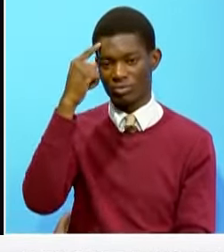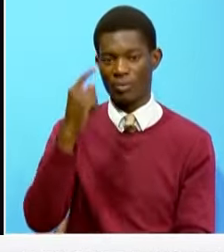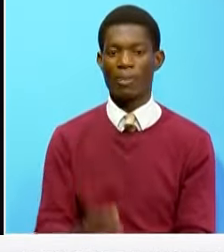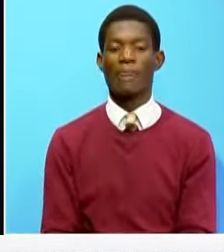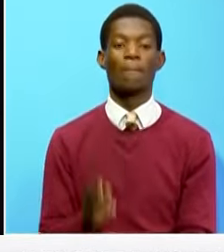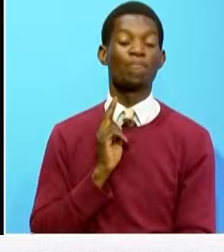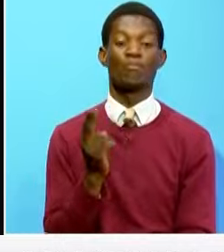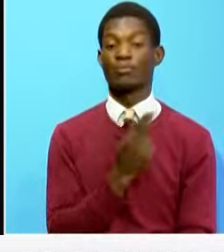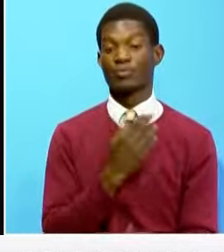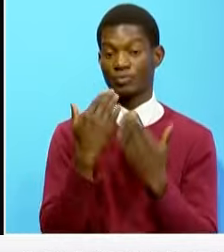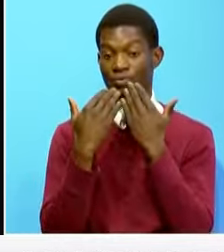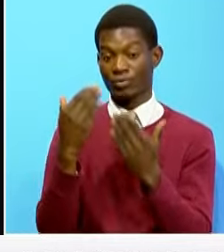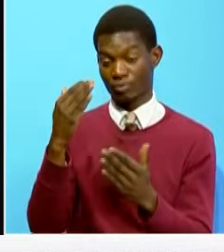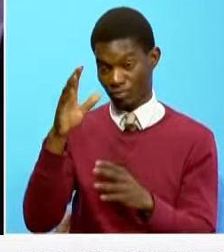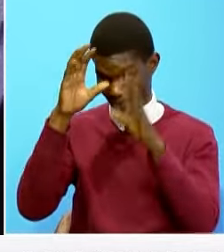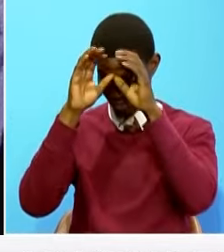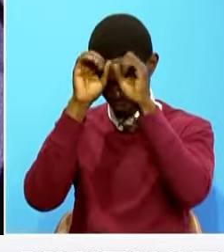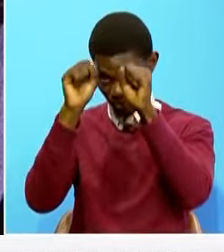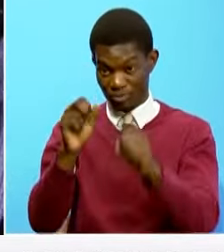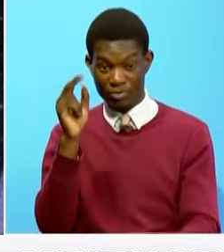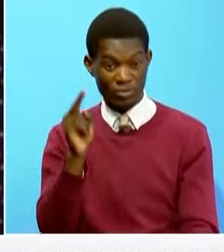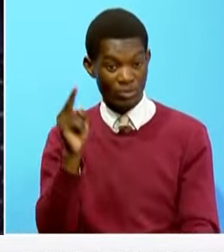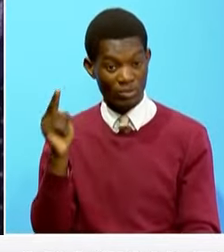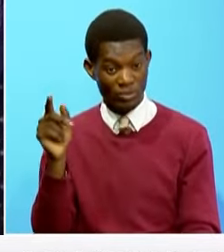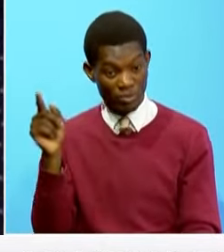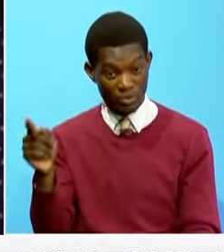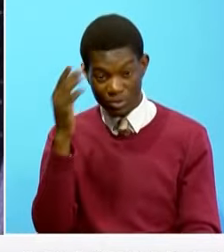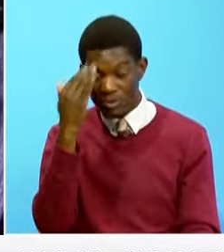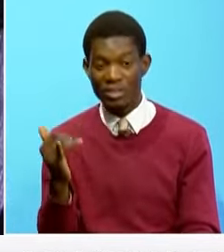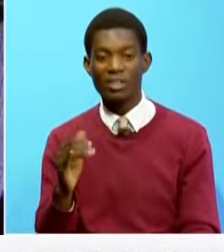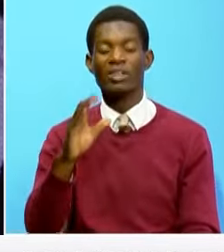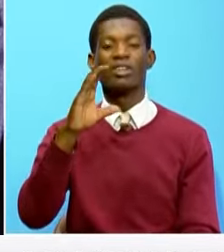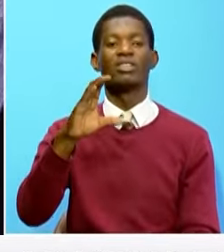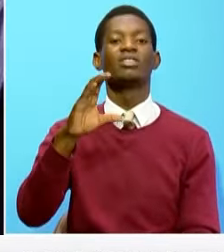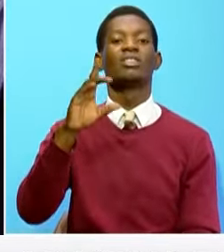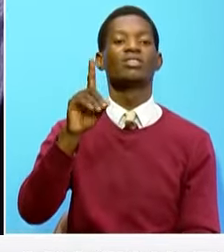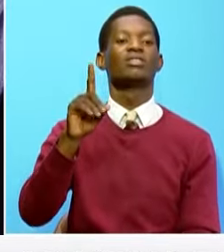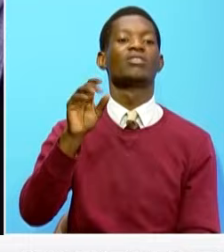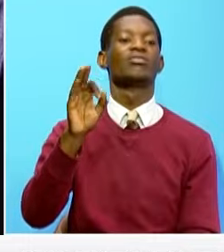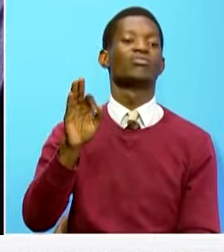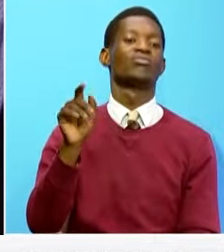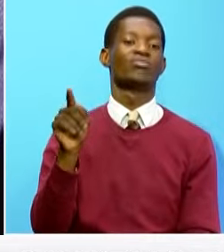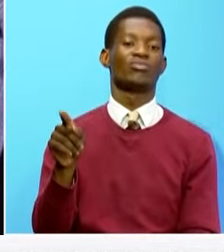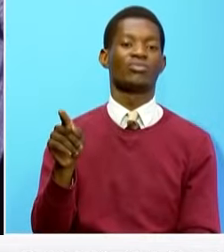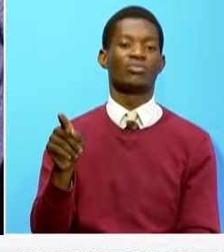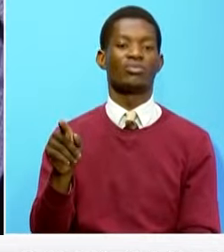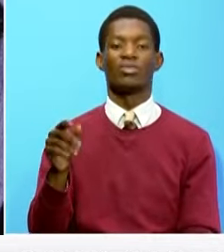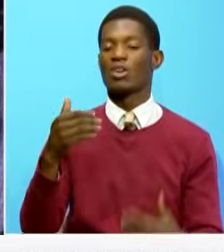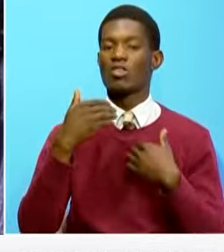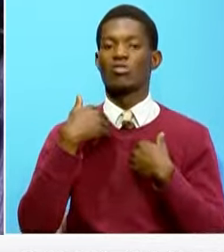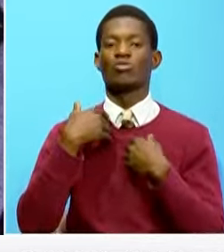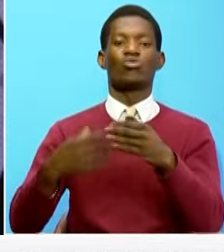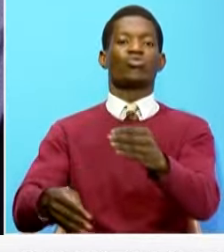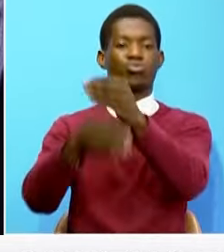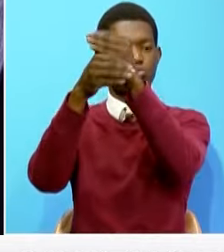Excellency President Akande Chilema for the CDF, which has also been increased, and that's why we are seeing